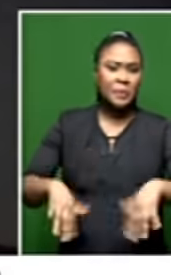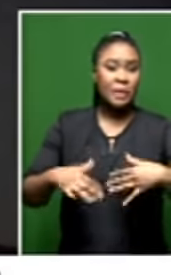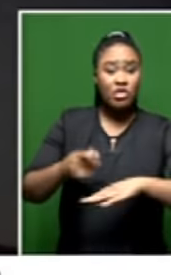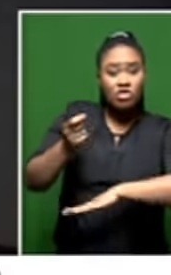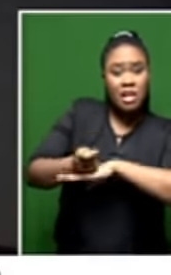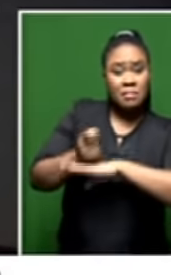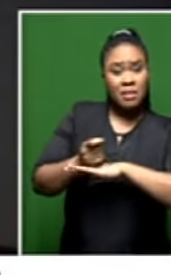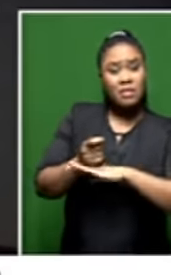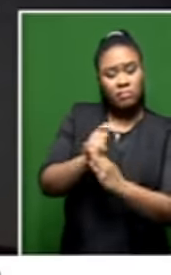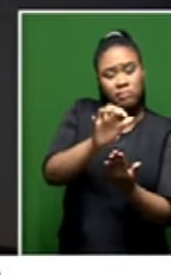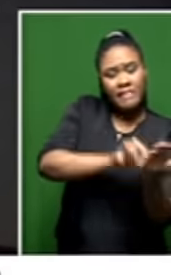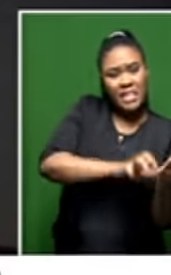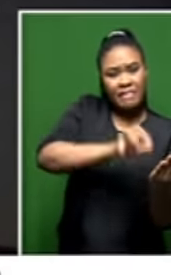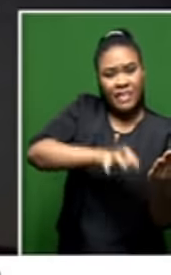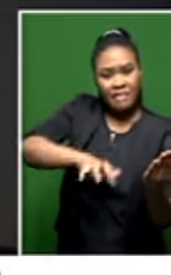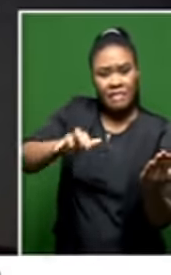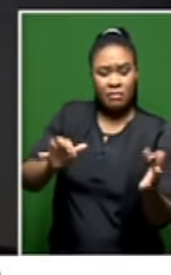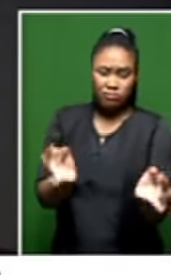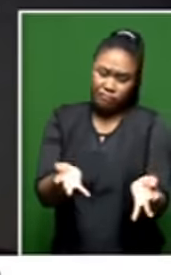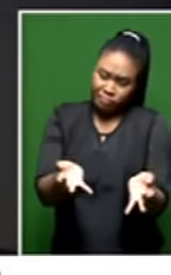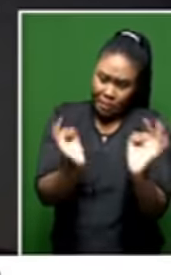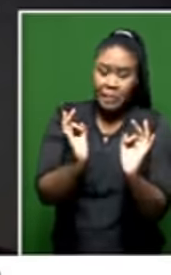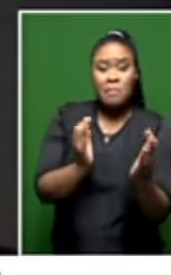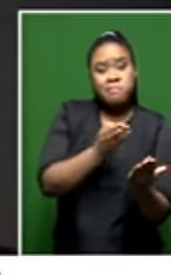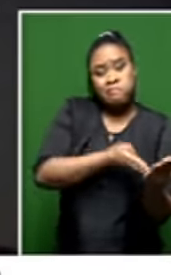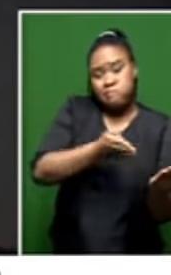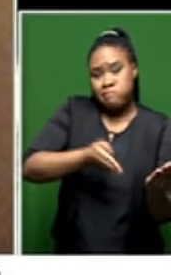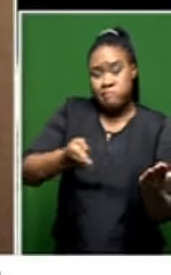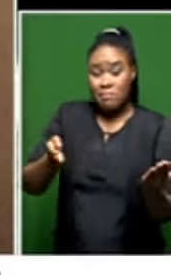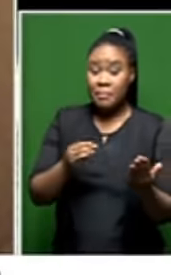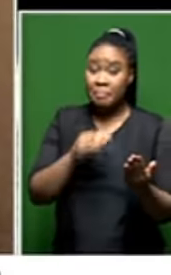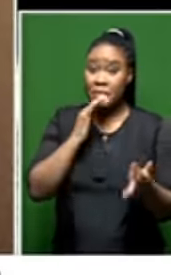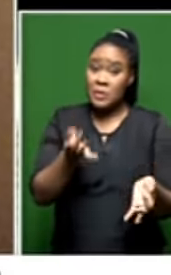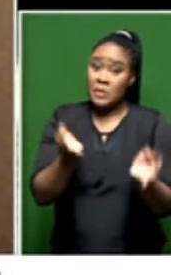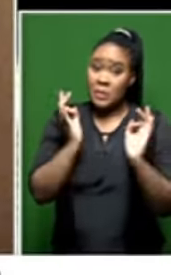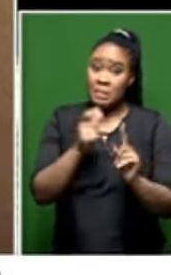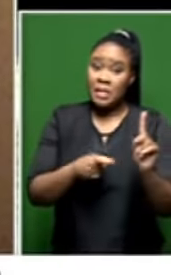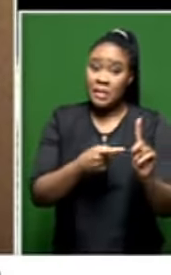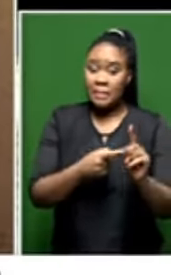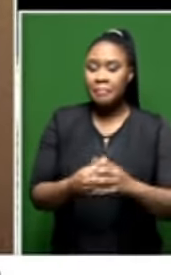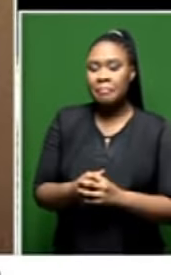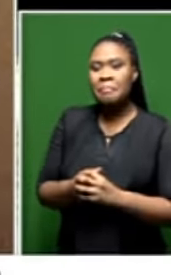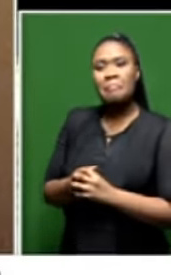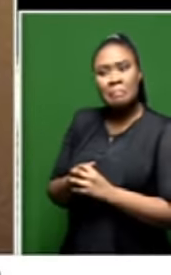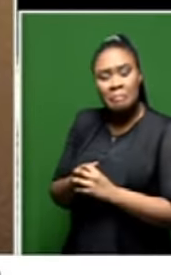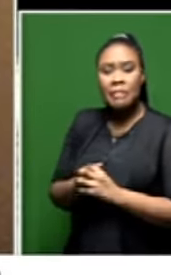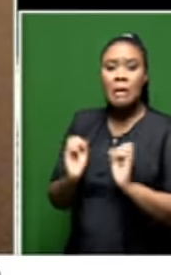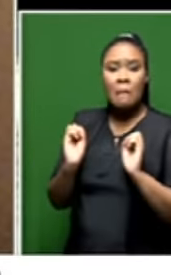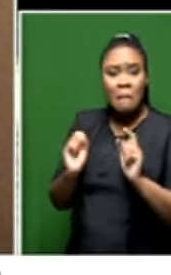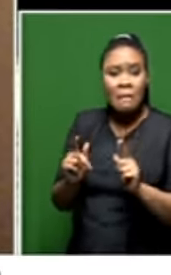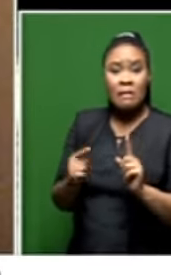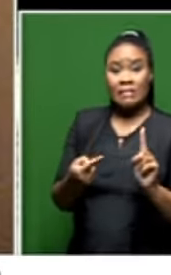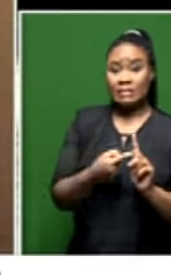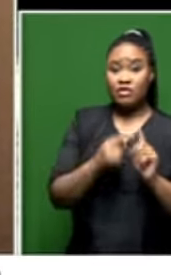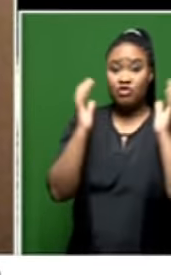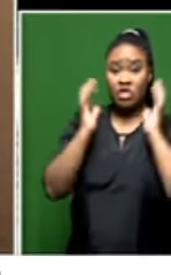very significant and groundbreaking judgments. So what we know about Justice Mbuyiseli